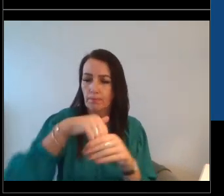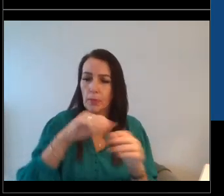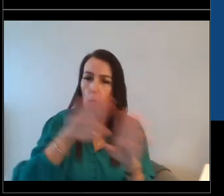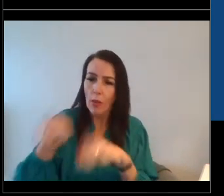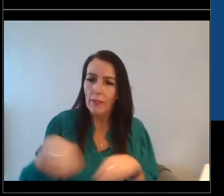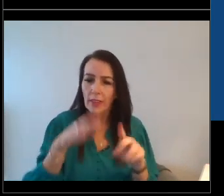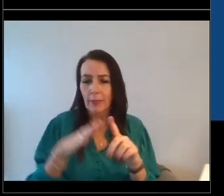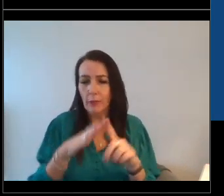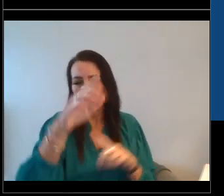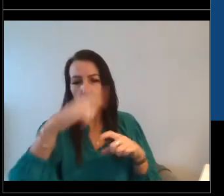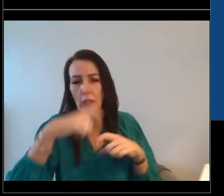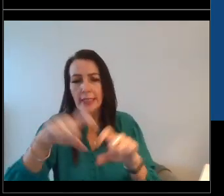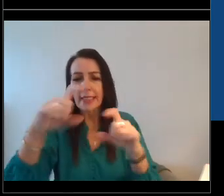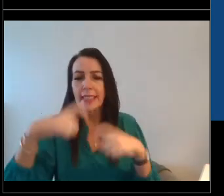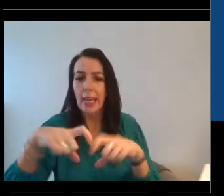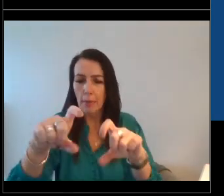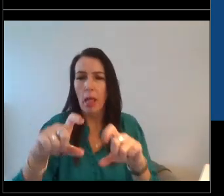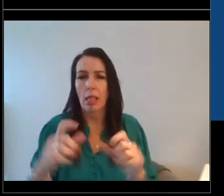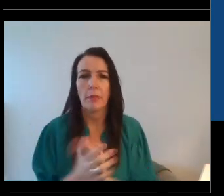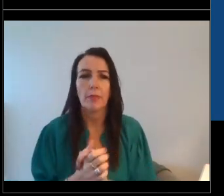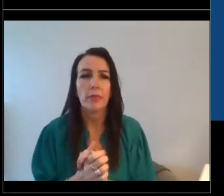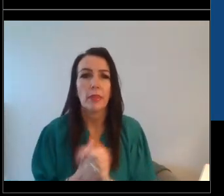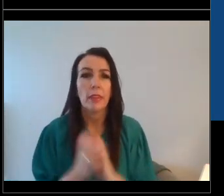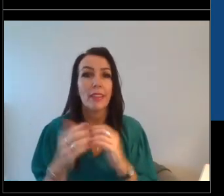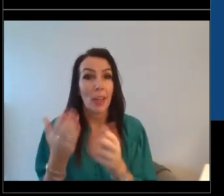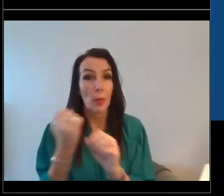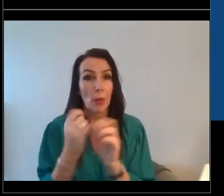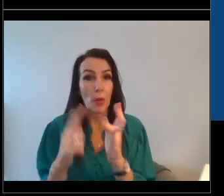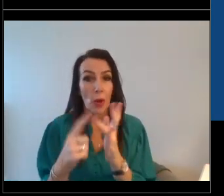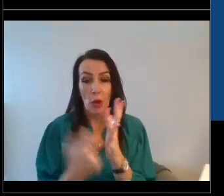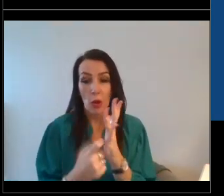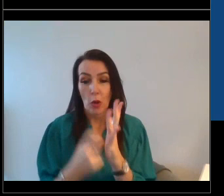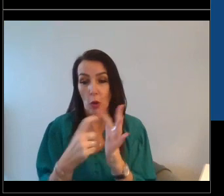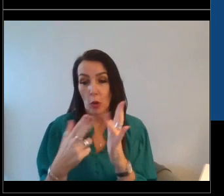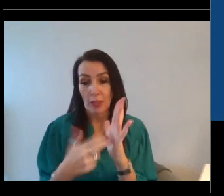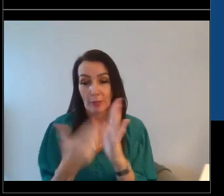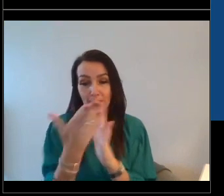future. I will now hand over to Gordon to get us started.